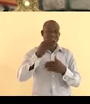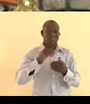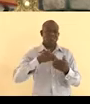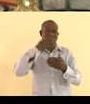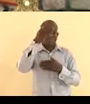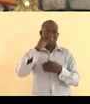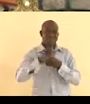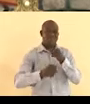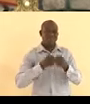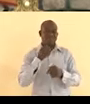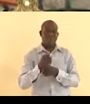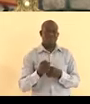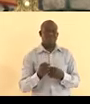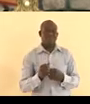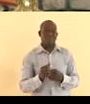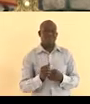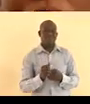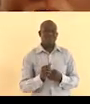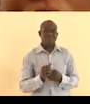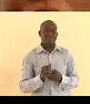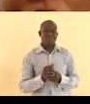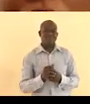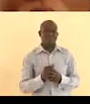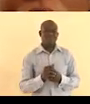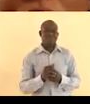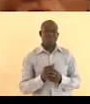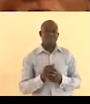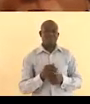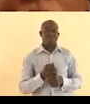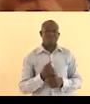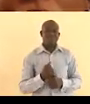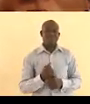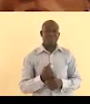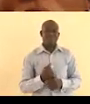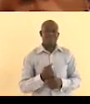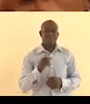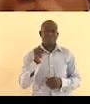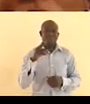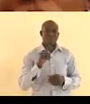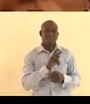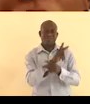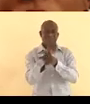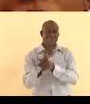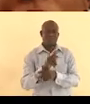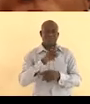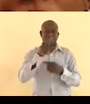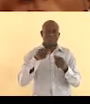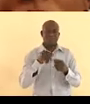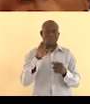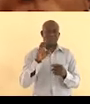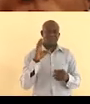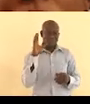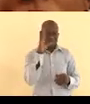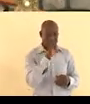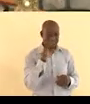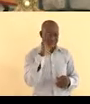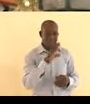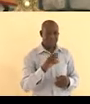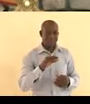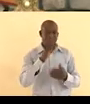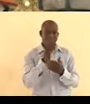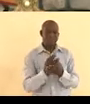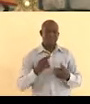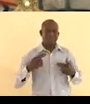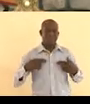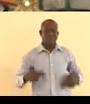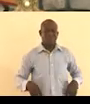to place your trust on the Lord. Do you get the point? So be careful when you are seeking